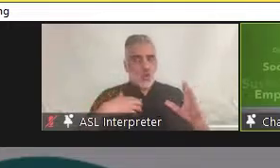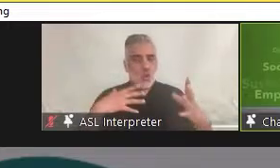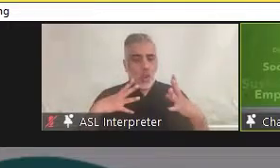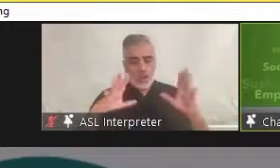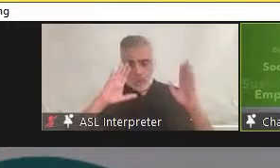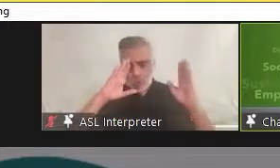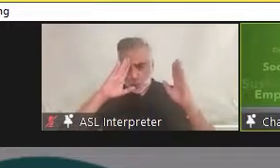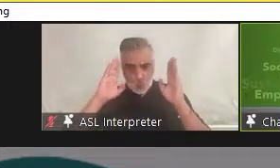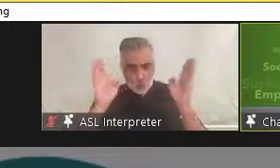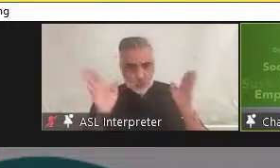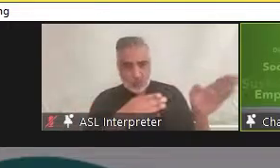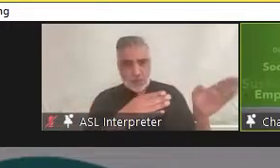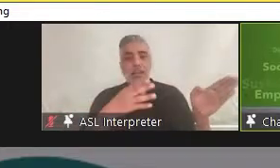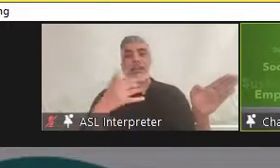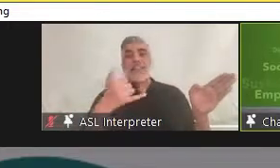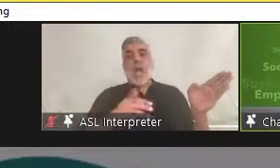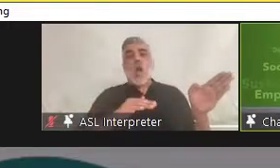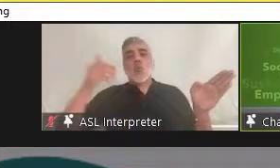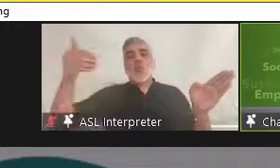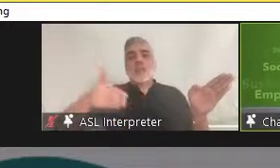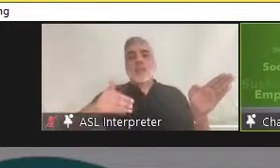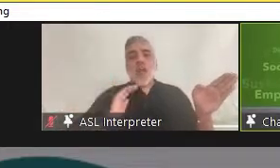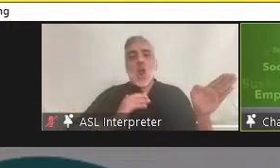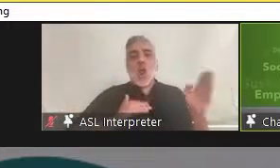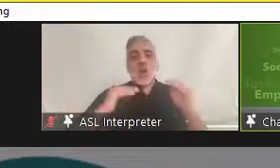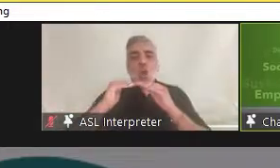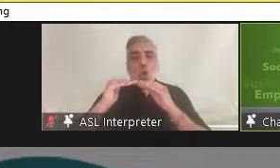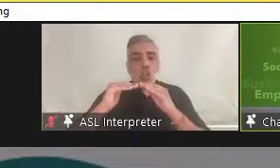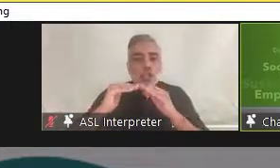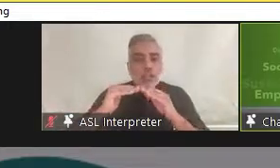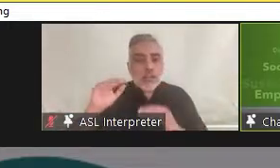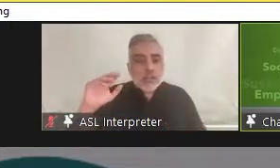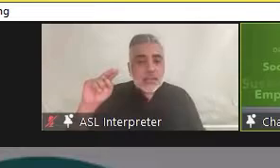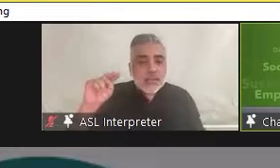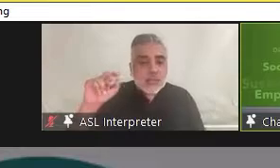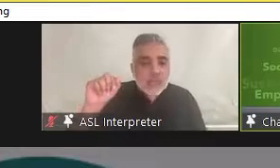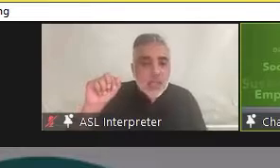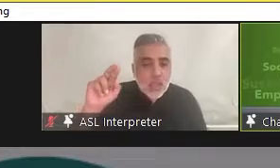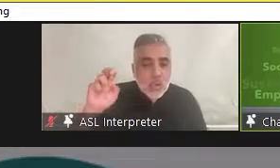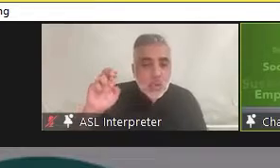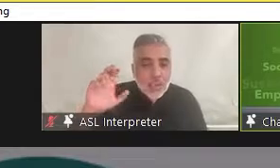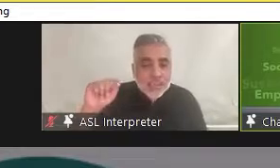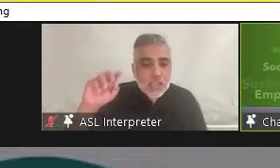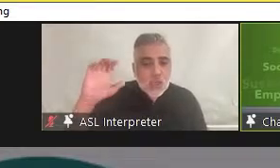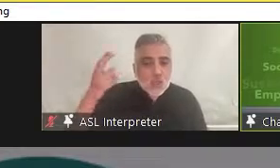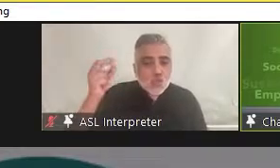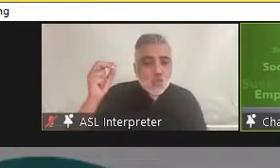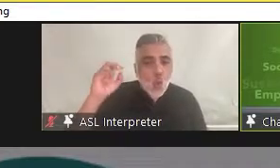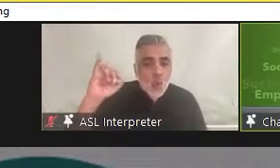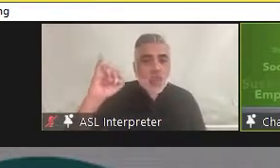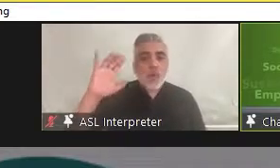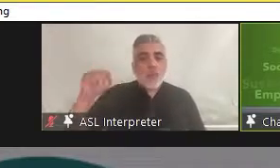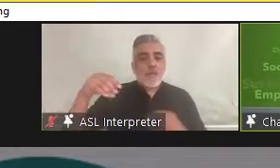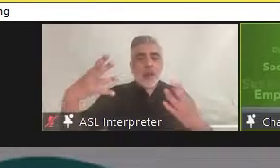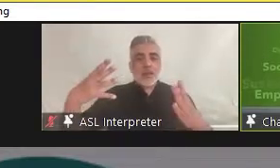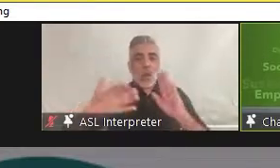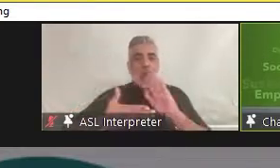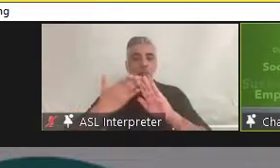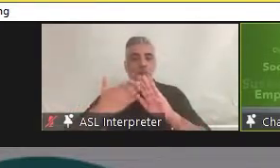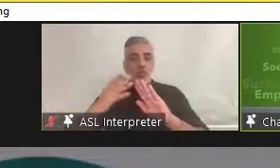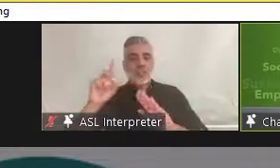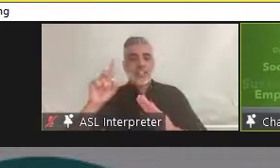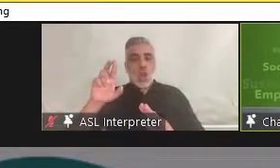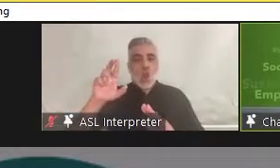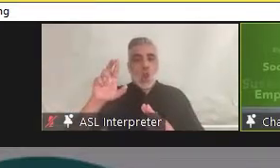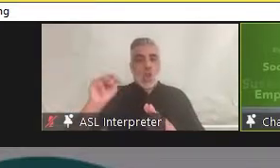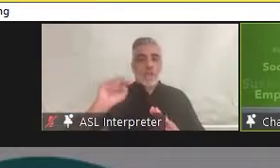of that. I would now like to invite our colleague, Narei Choi. And Narei is going to provide us with an operational example of DRM. Over